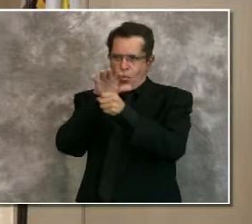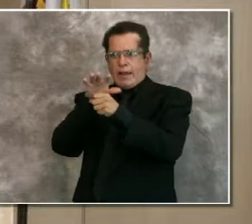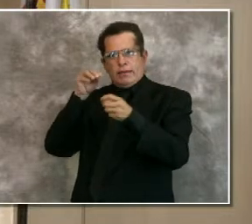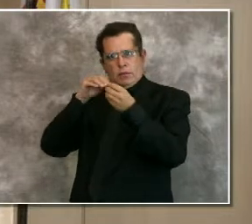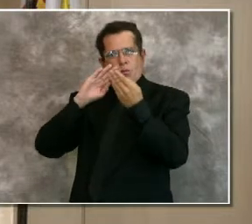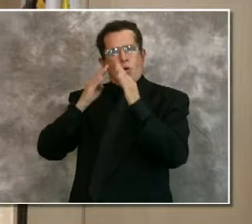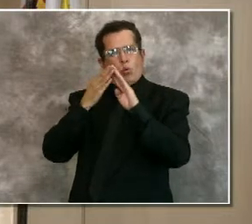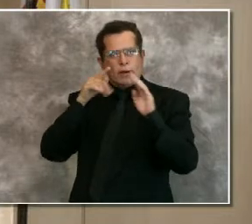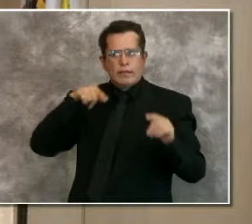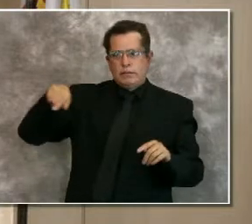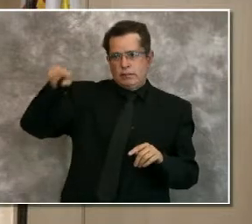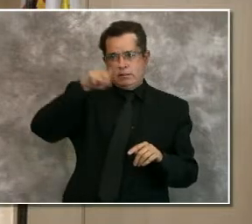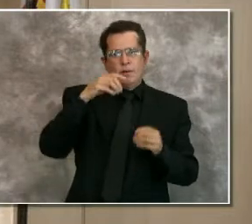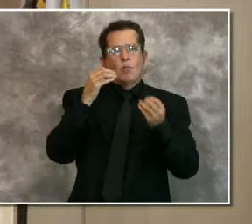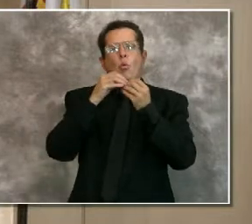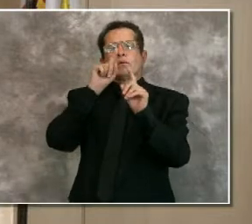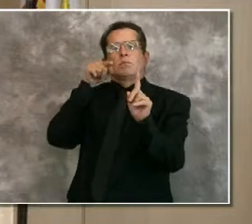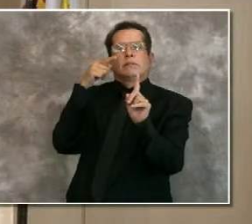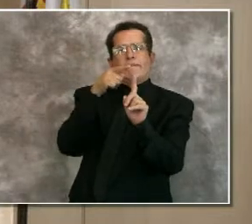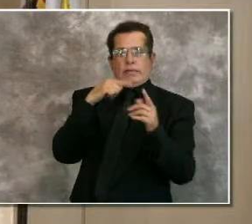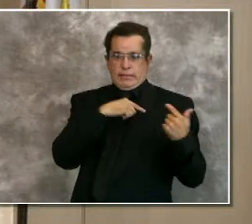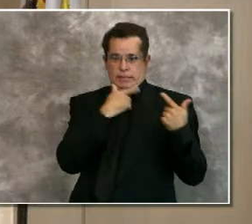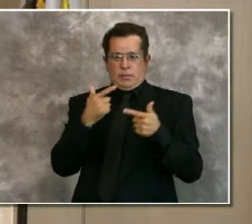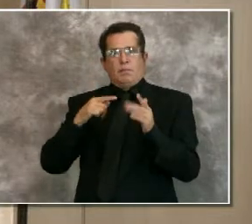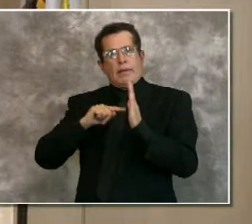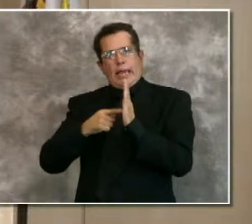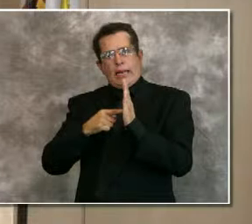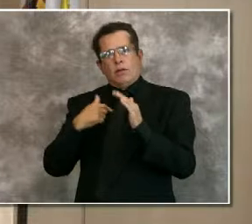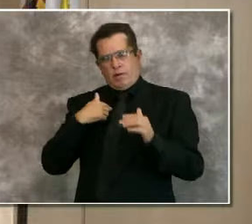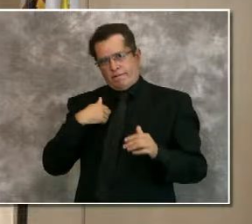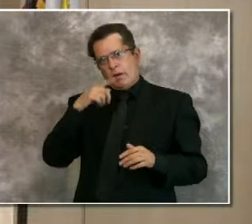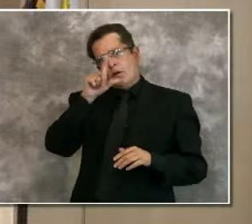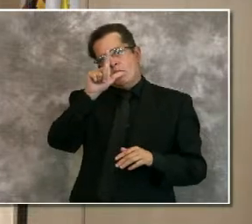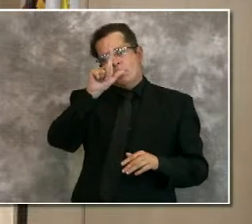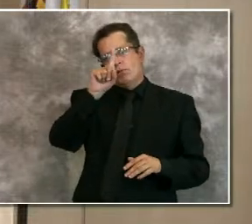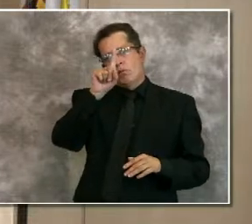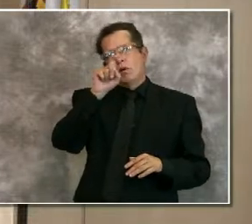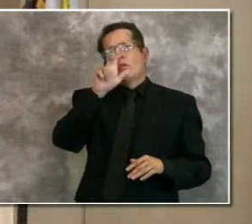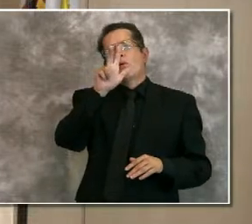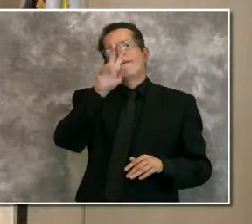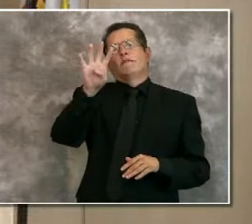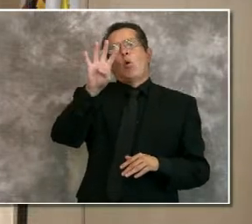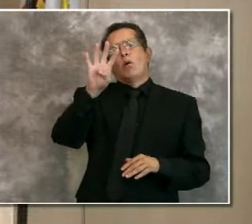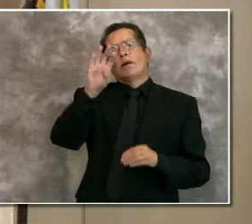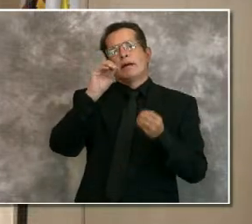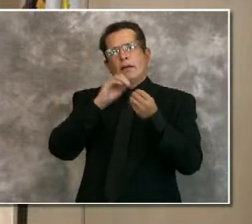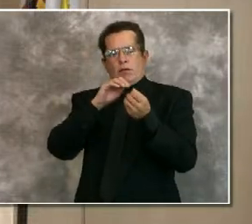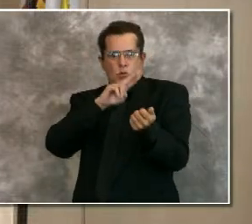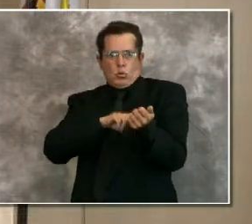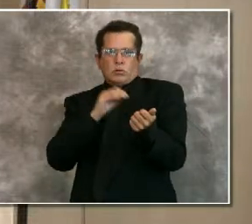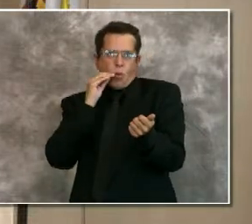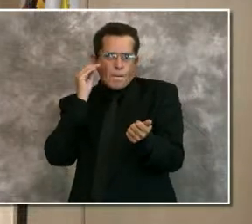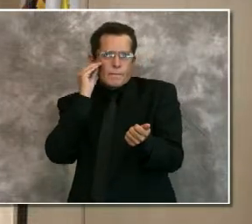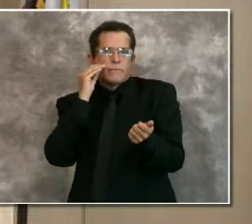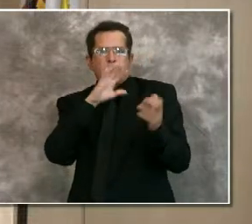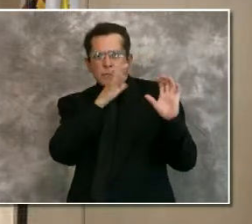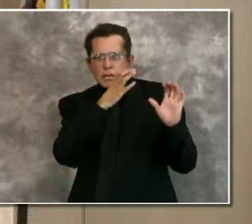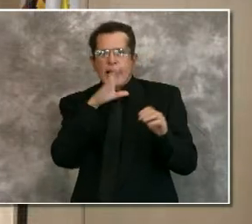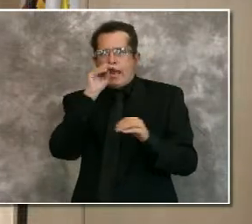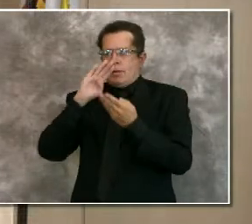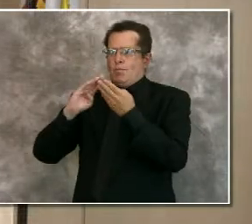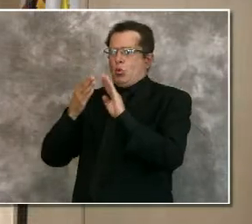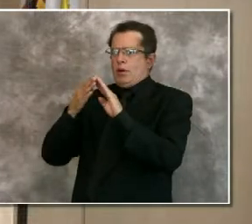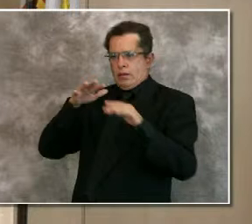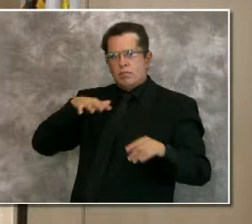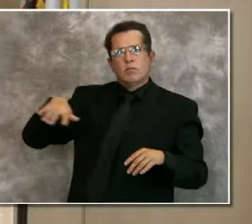specific. Since the beginning of the outbreak, we have had 134 outbreaks in congregate settings as well as community settings.